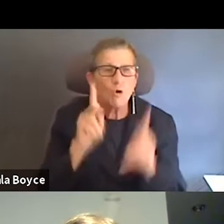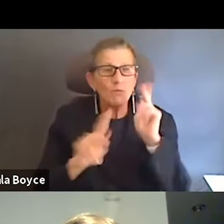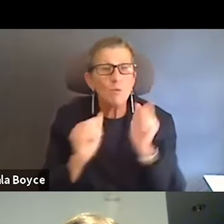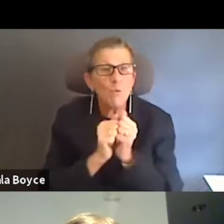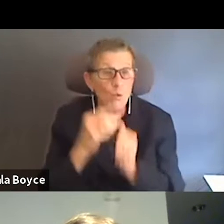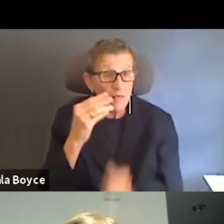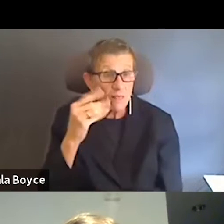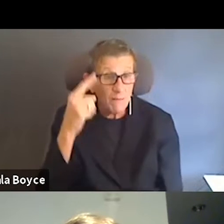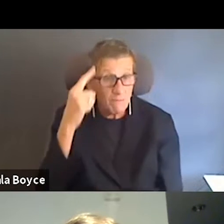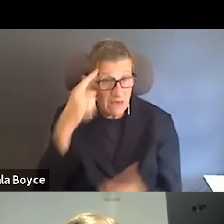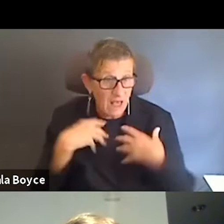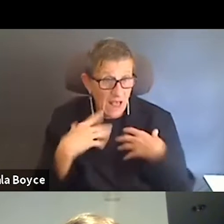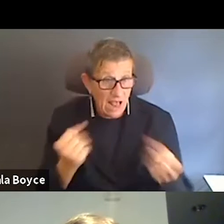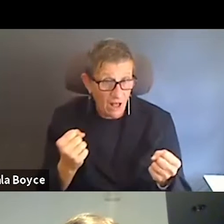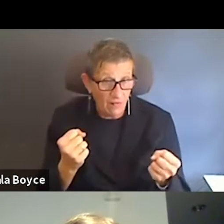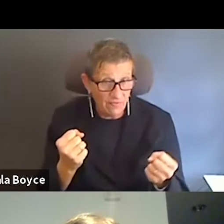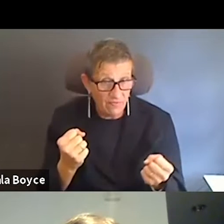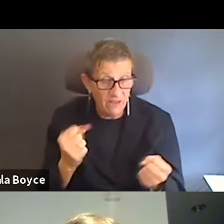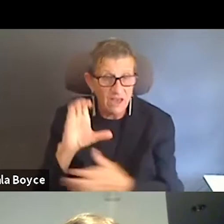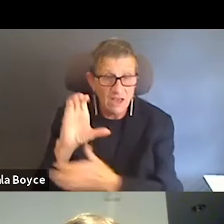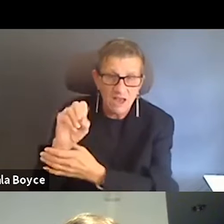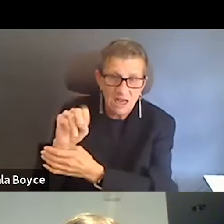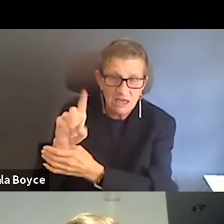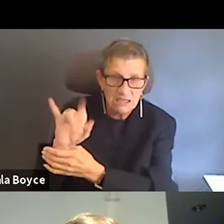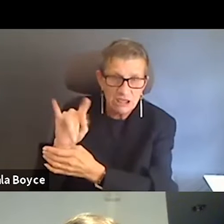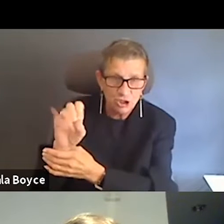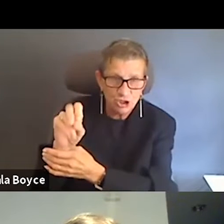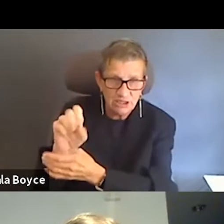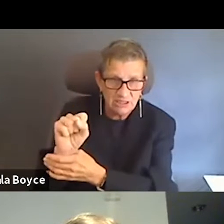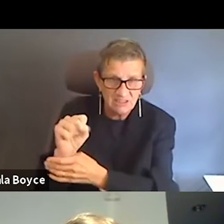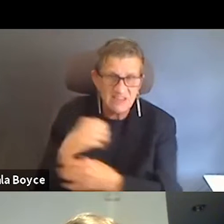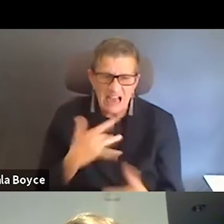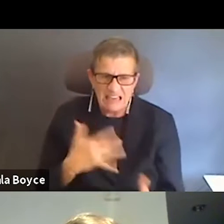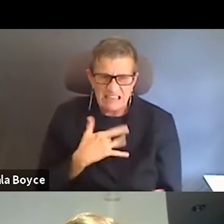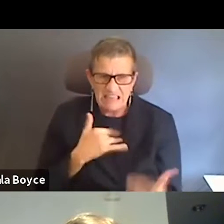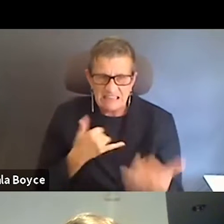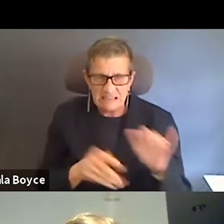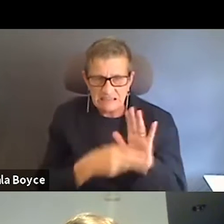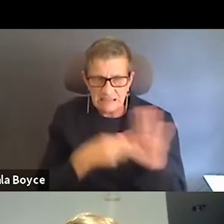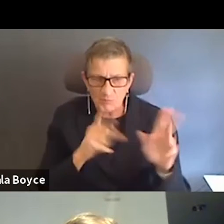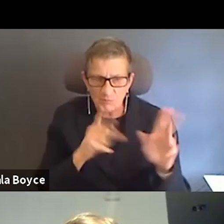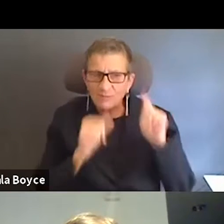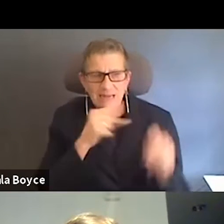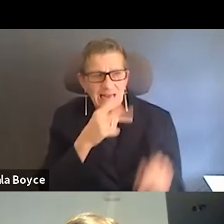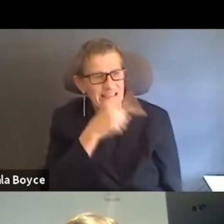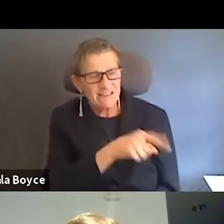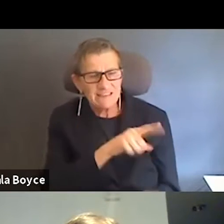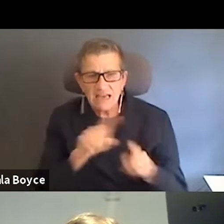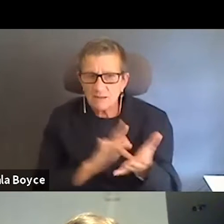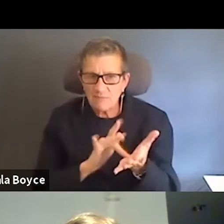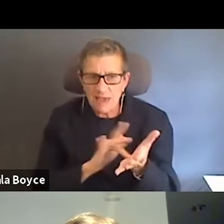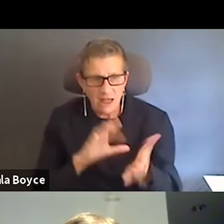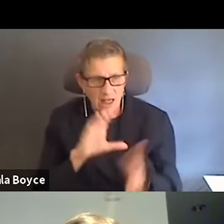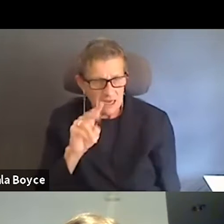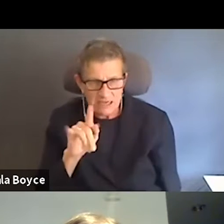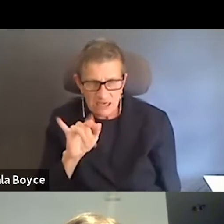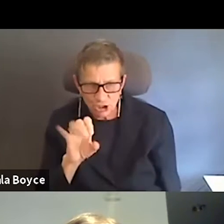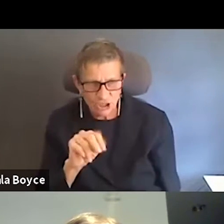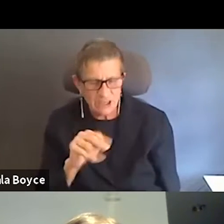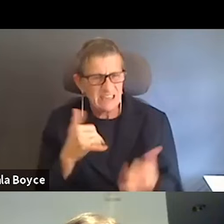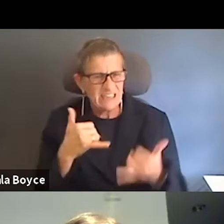conditions? I sense there is still stigma. People do not always see these as medical conditions. It still feels like admitting